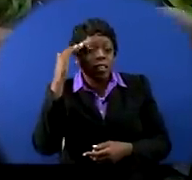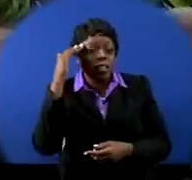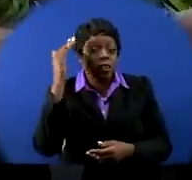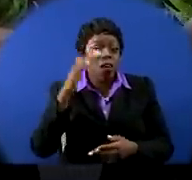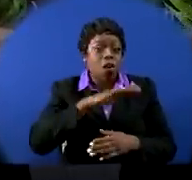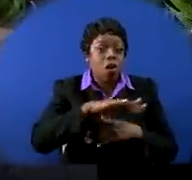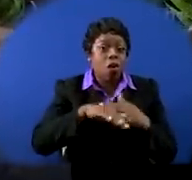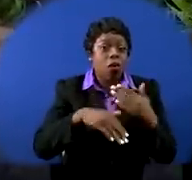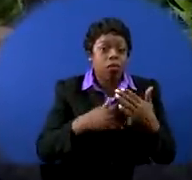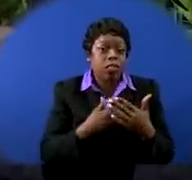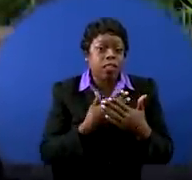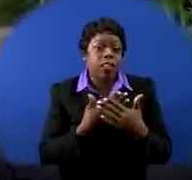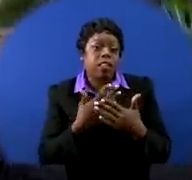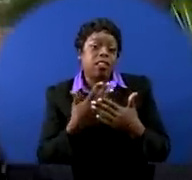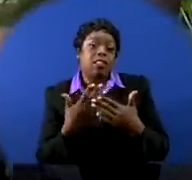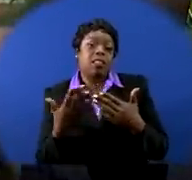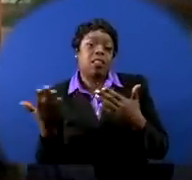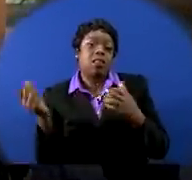God bless you.